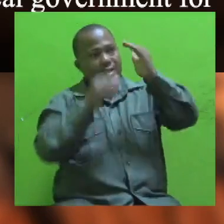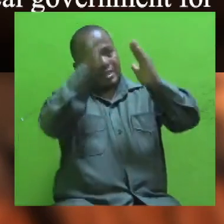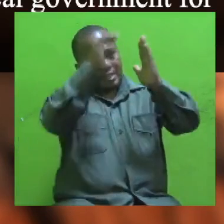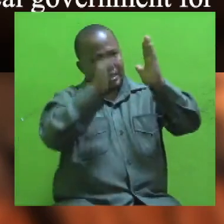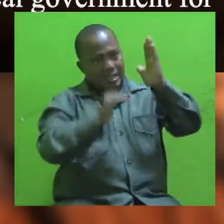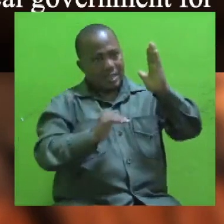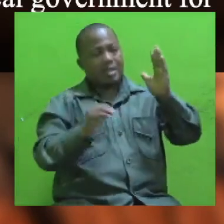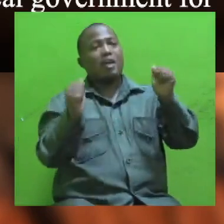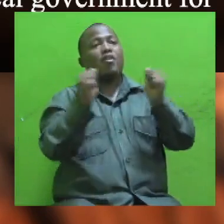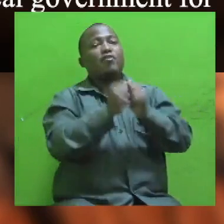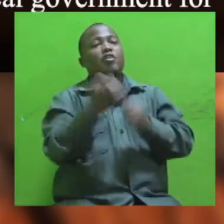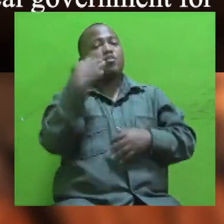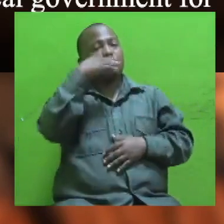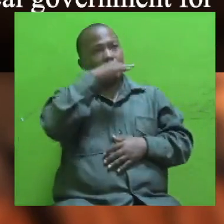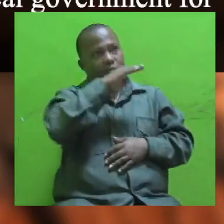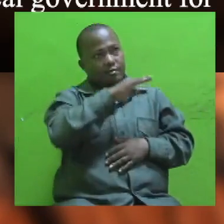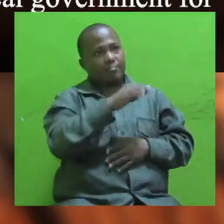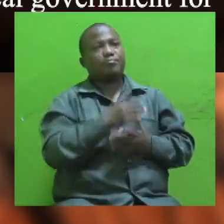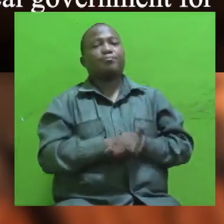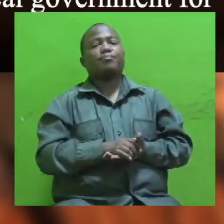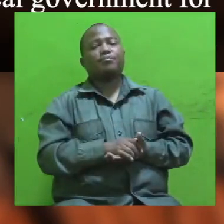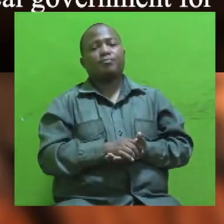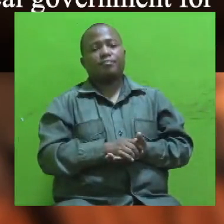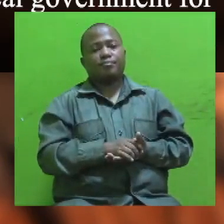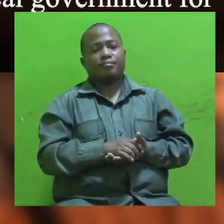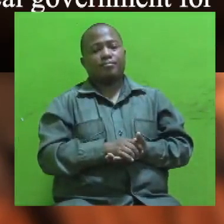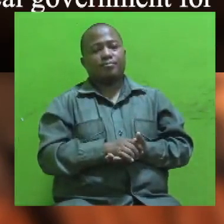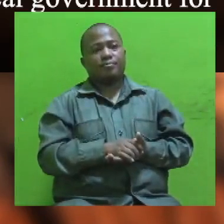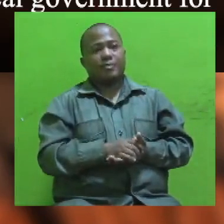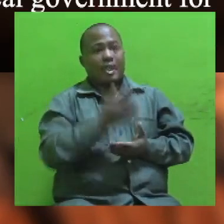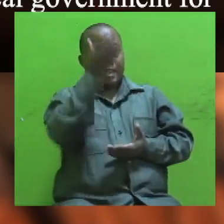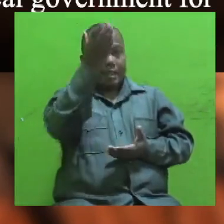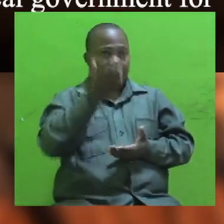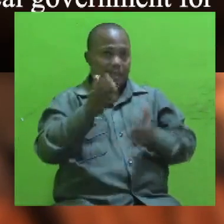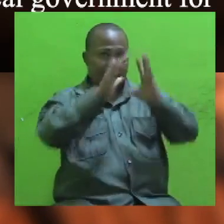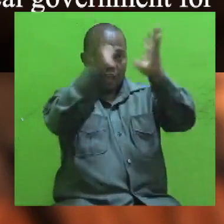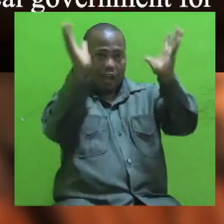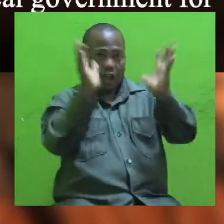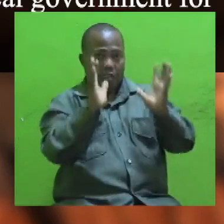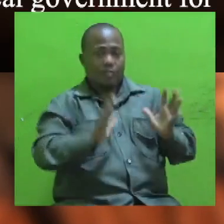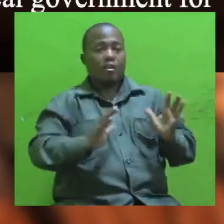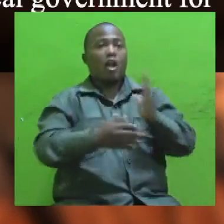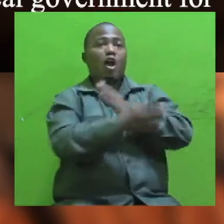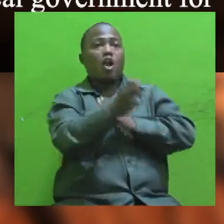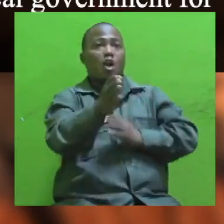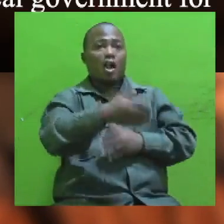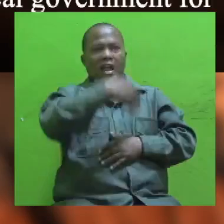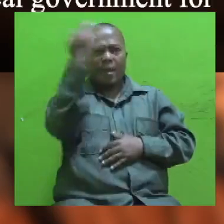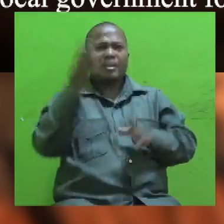where the district council is working on it. These are the local government and how local government is working, and